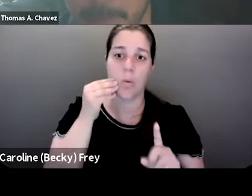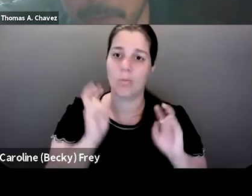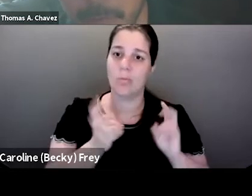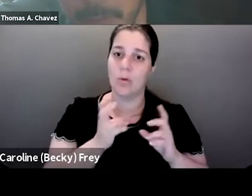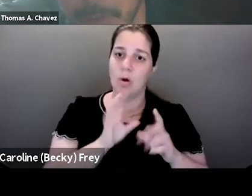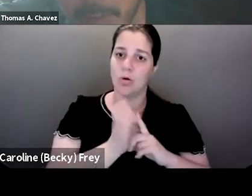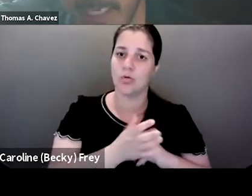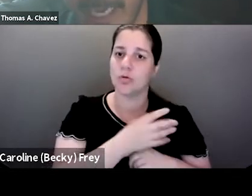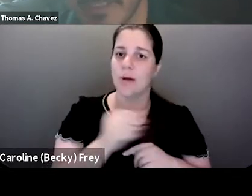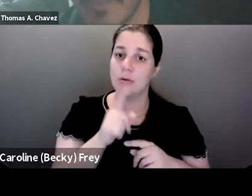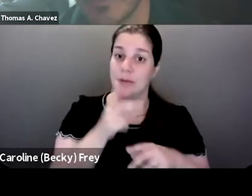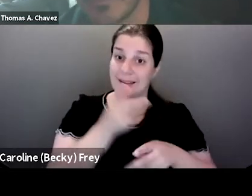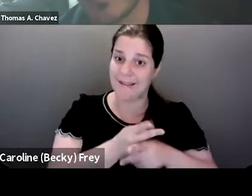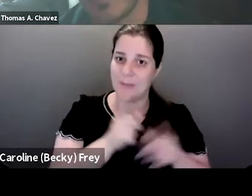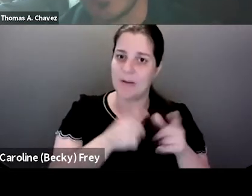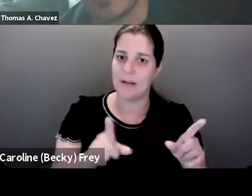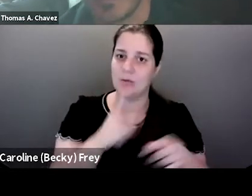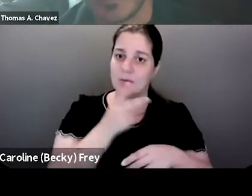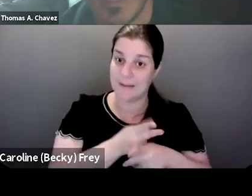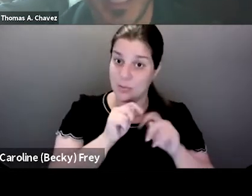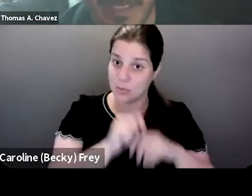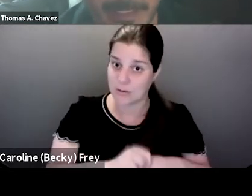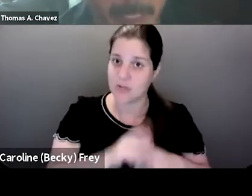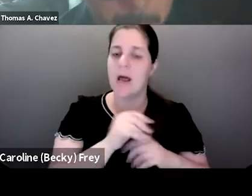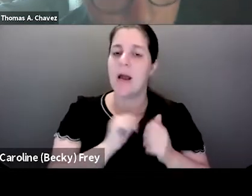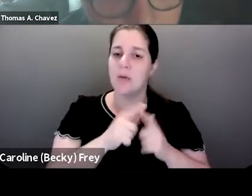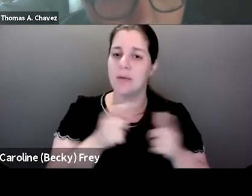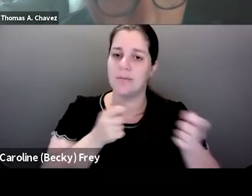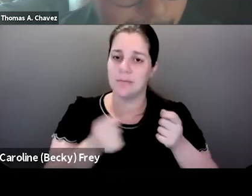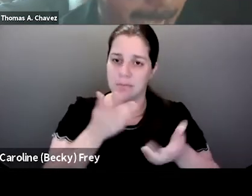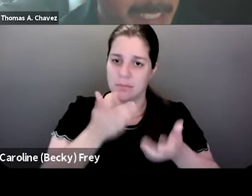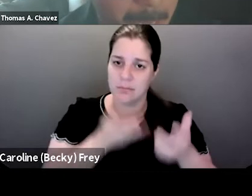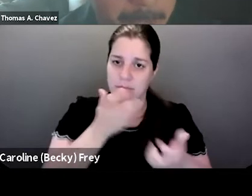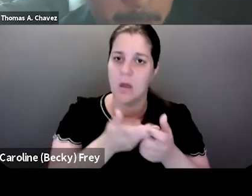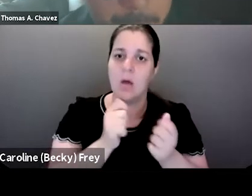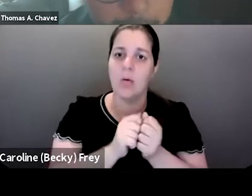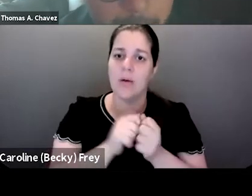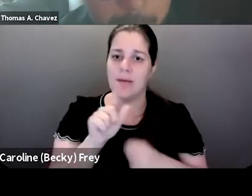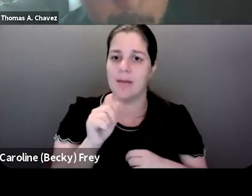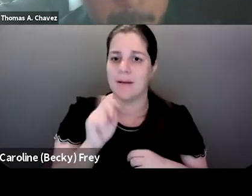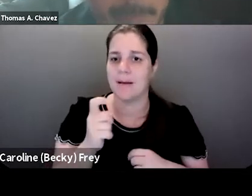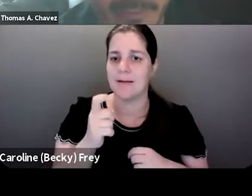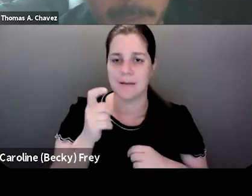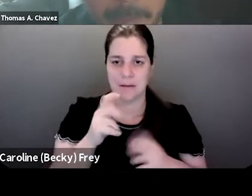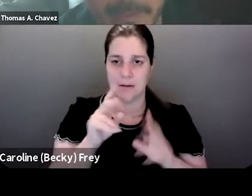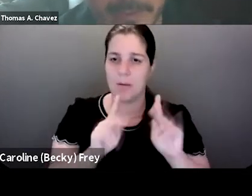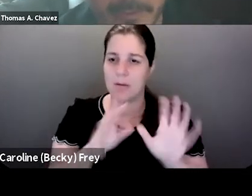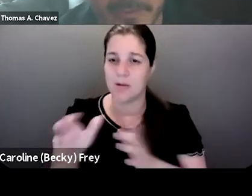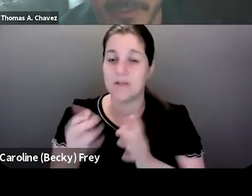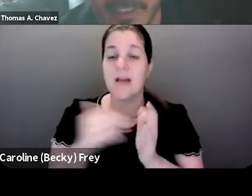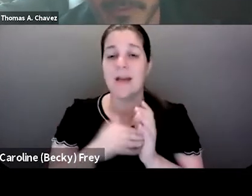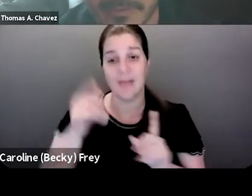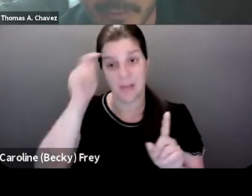maintain language and traditions, and how they relate to well-being among Latinx populations. Expanding the theory, we must consider